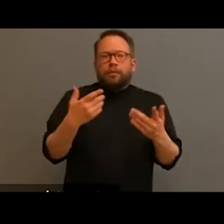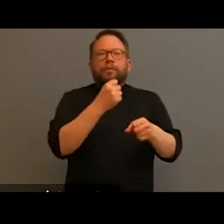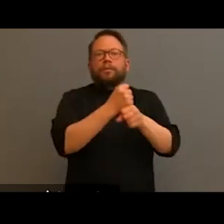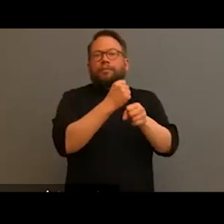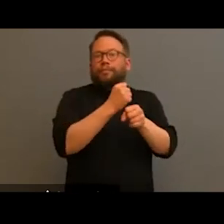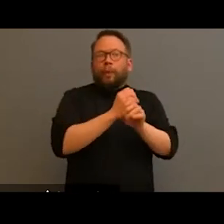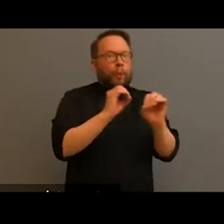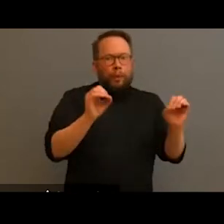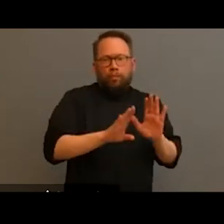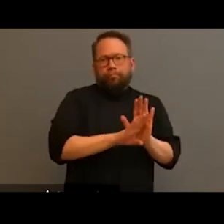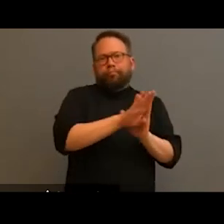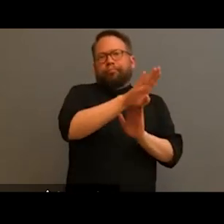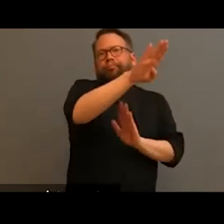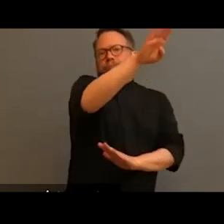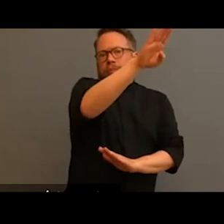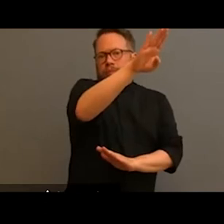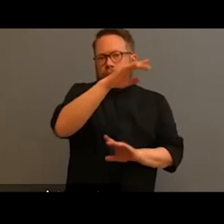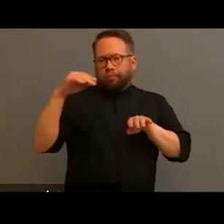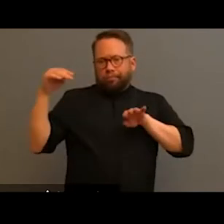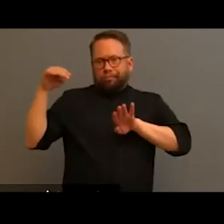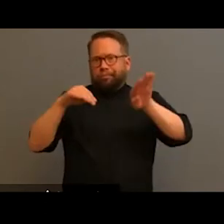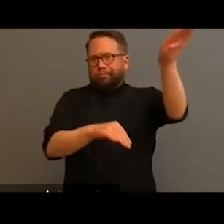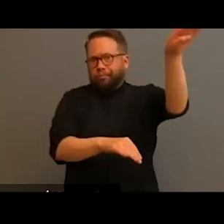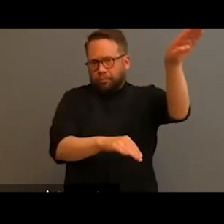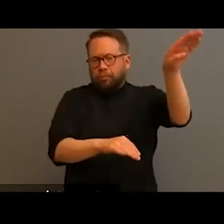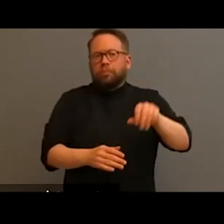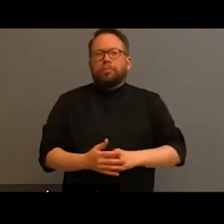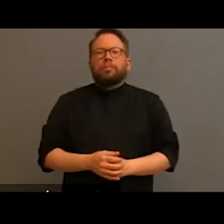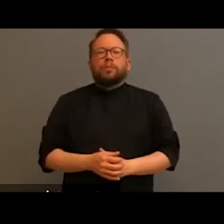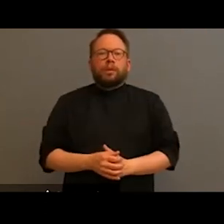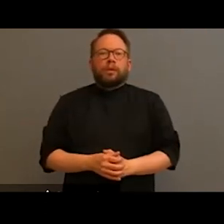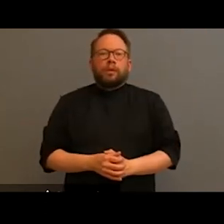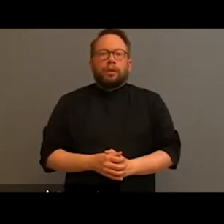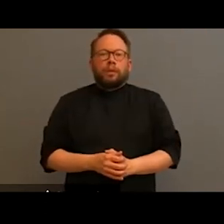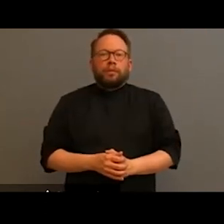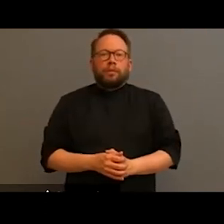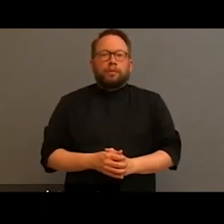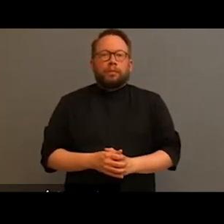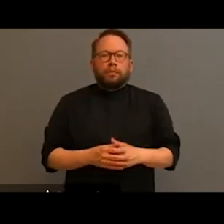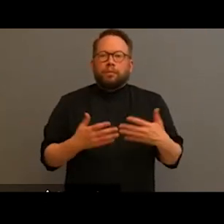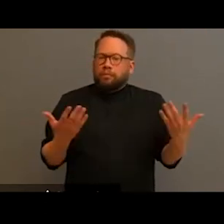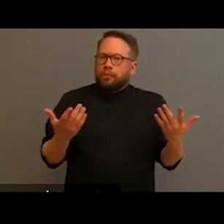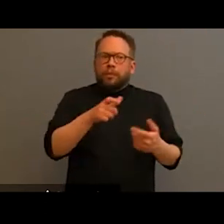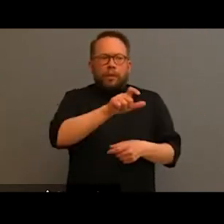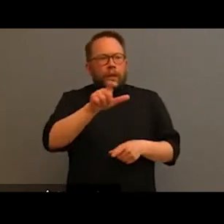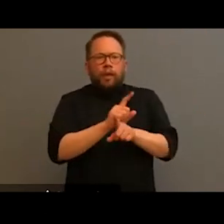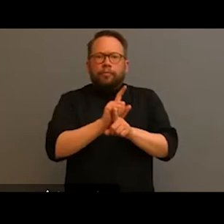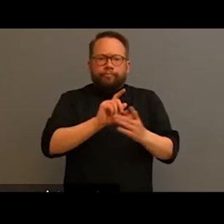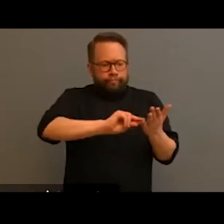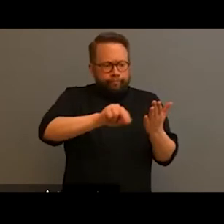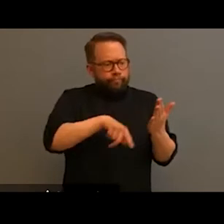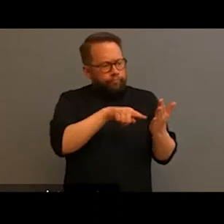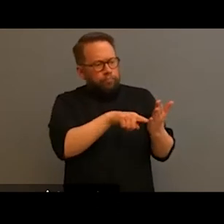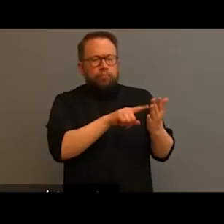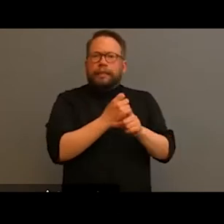a quite low employment rate. And it doesn't matter if it's a booming economy or a recession.